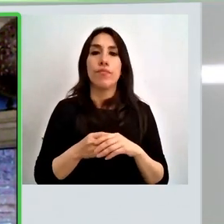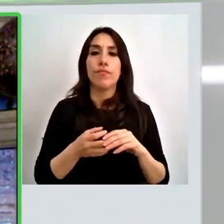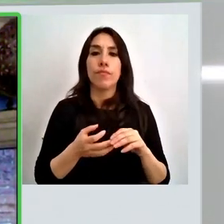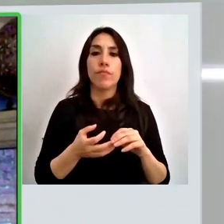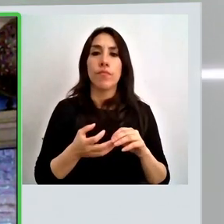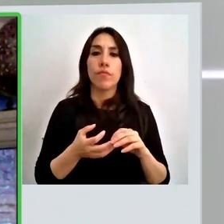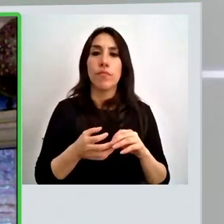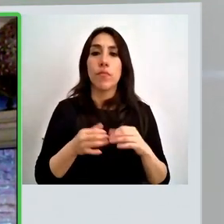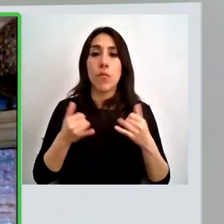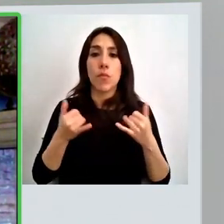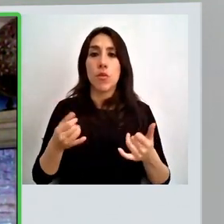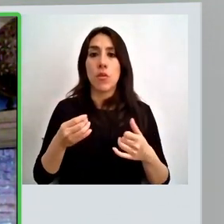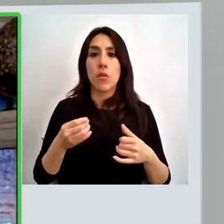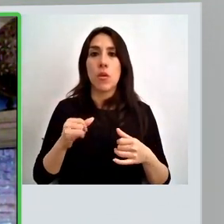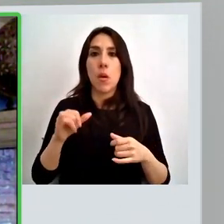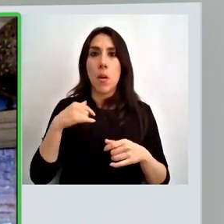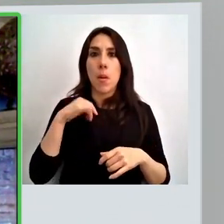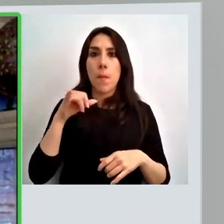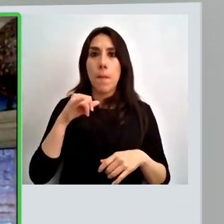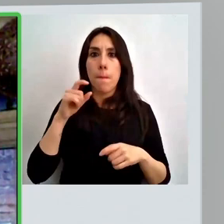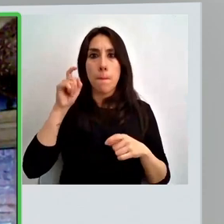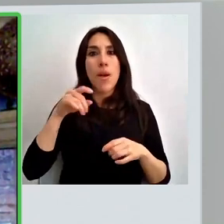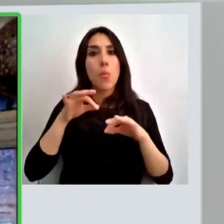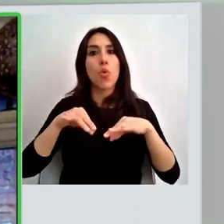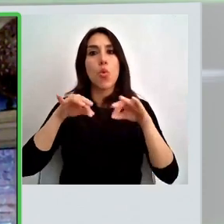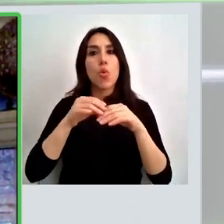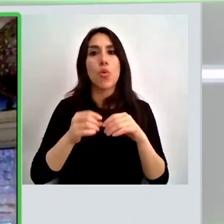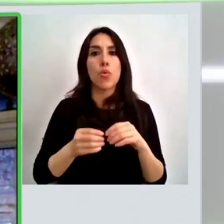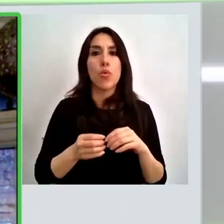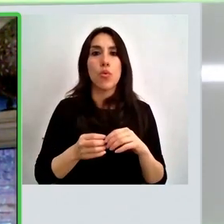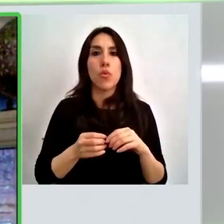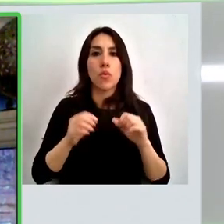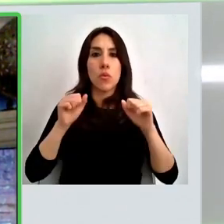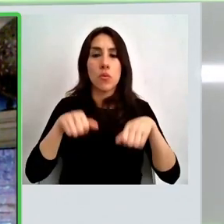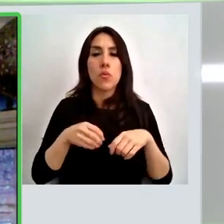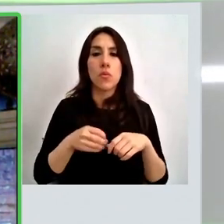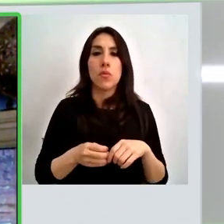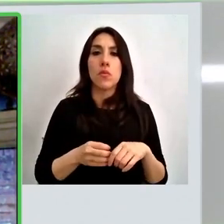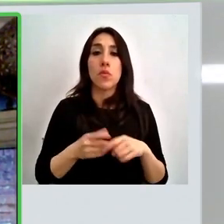the wheels moving when it comes to employee resource groups.